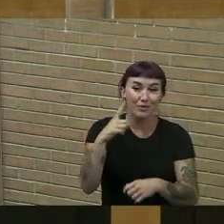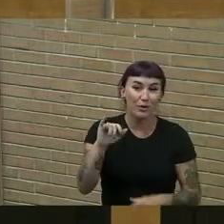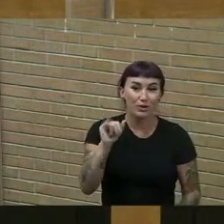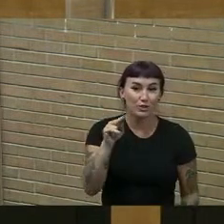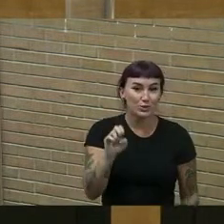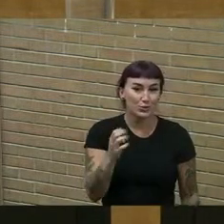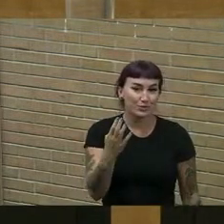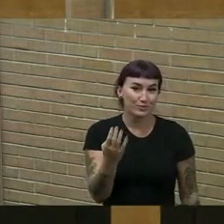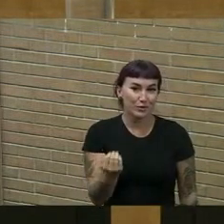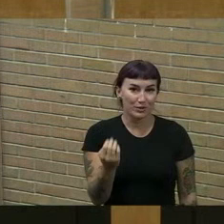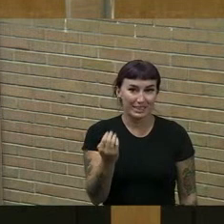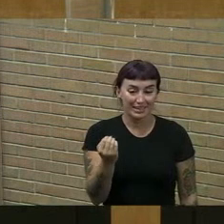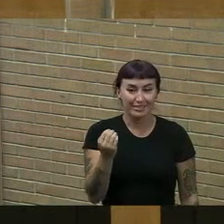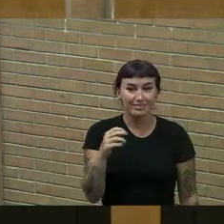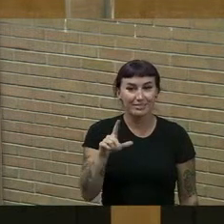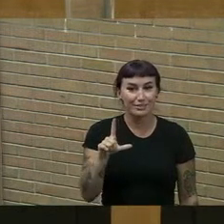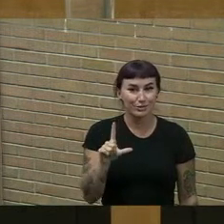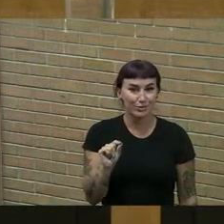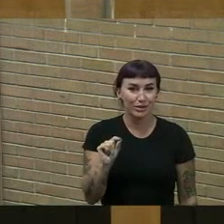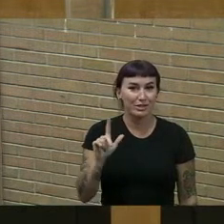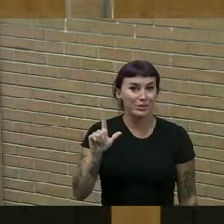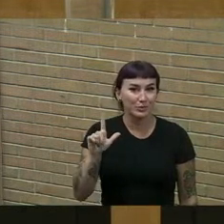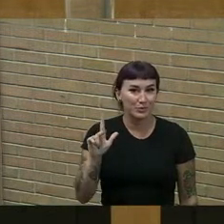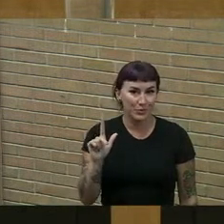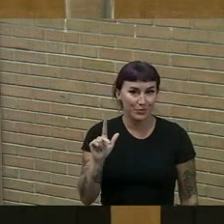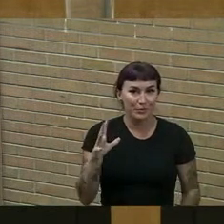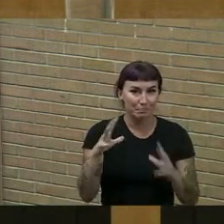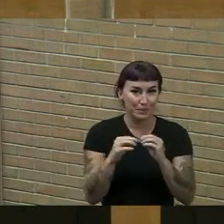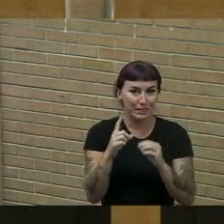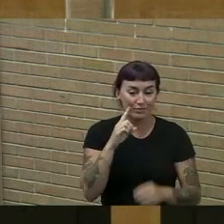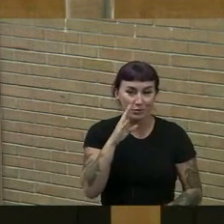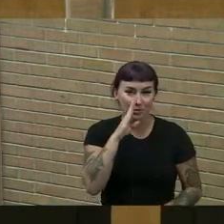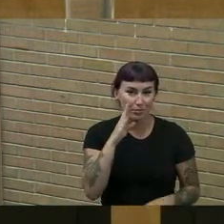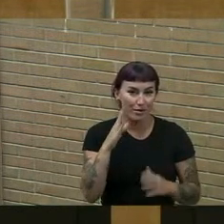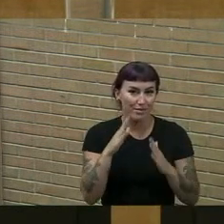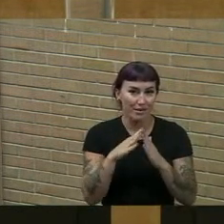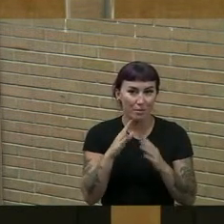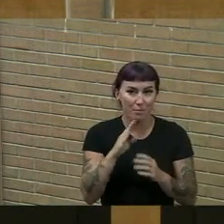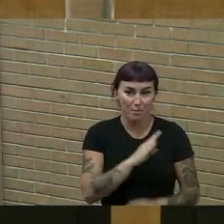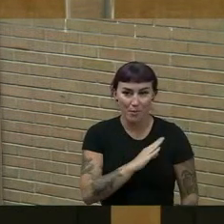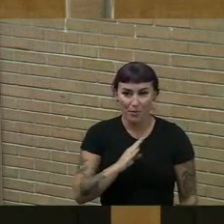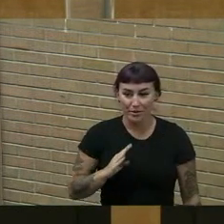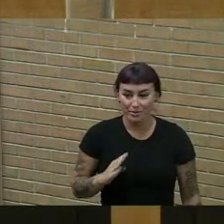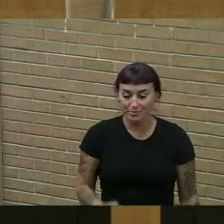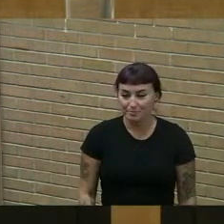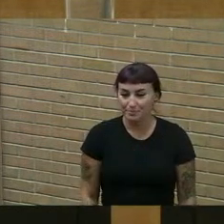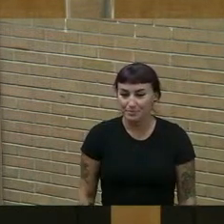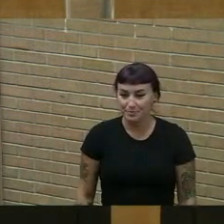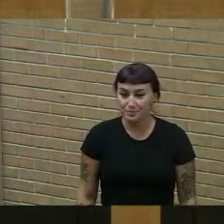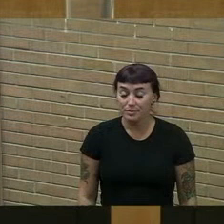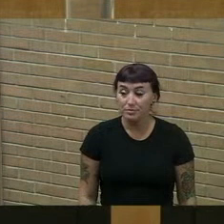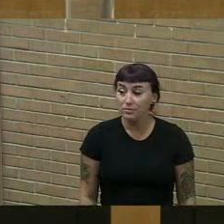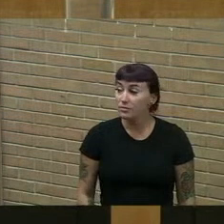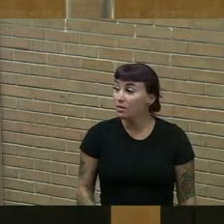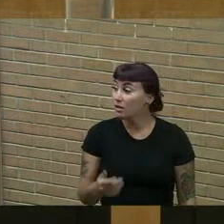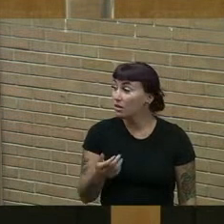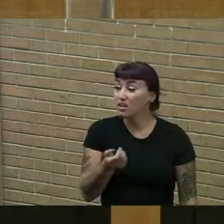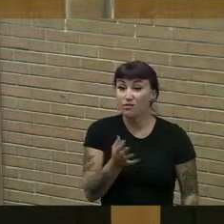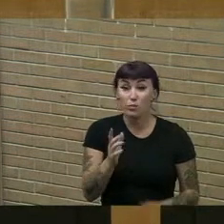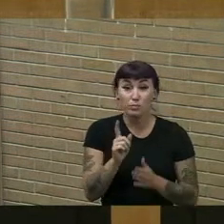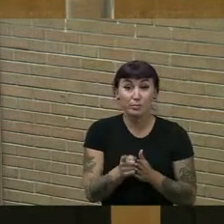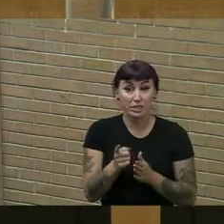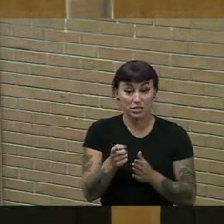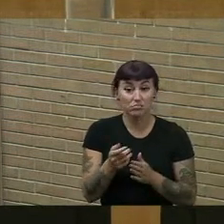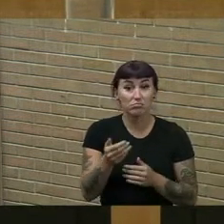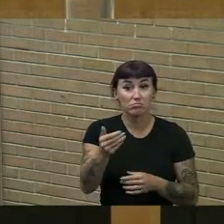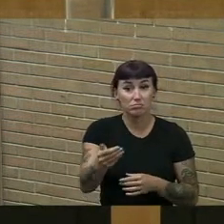June 14th, 2023 meeting of the Brighton Town Board. In just a couple minutes, we